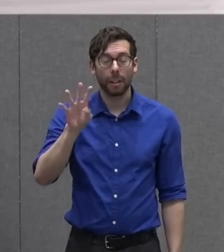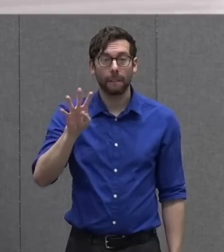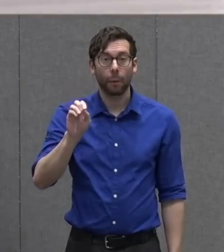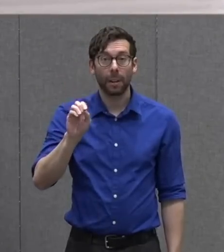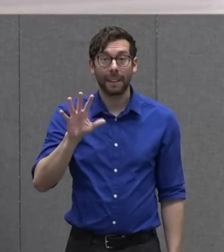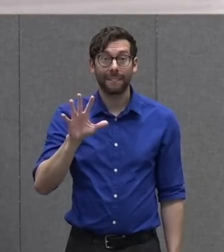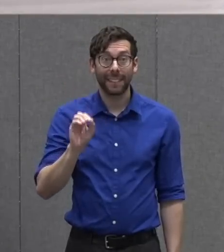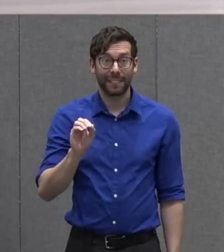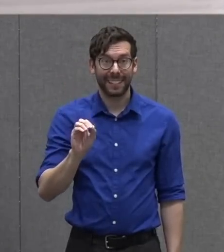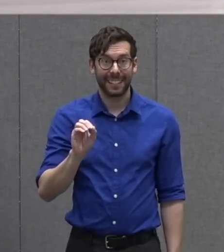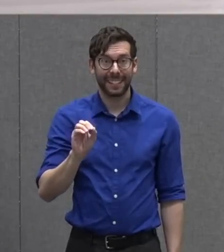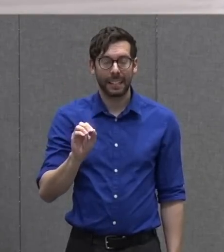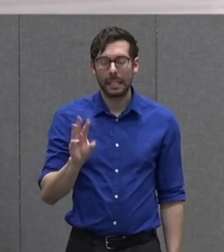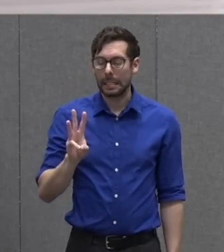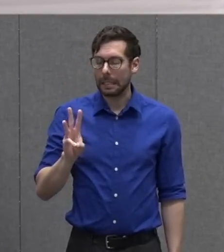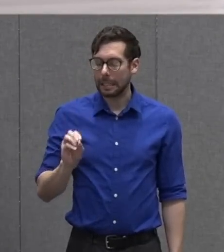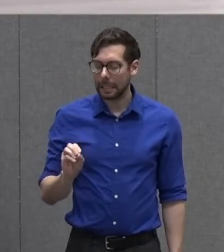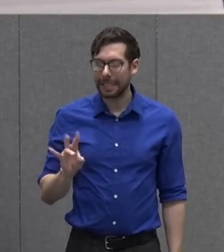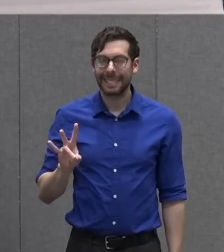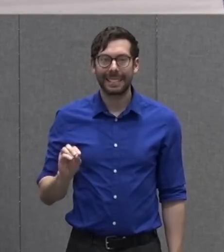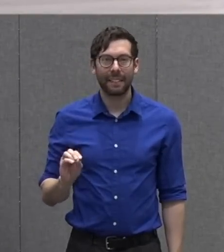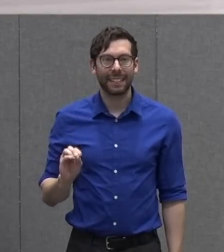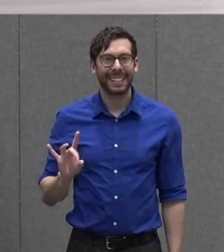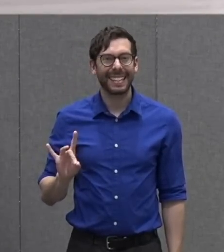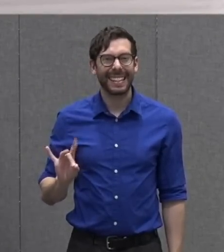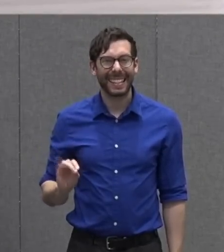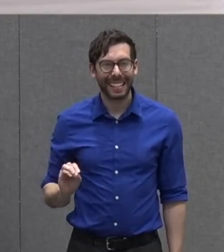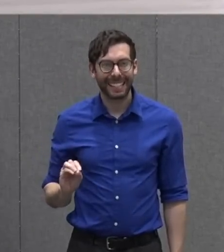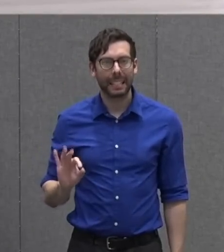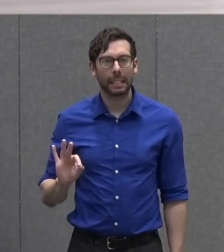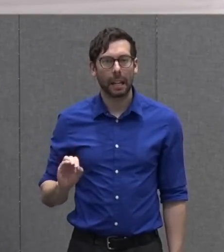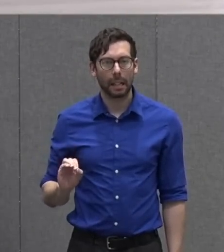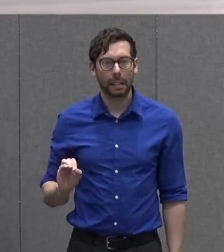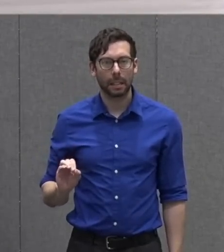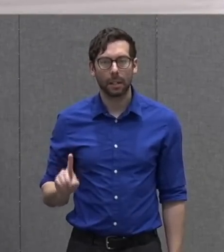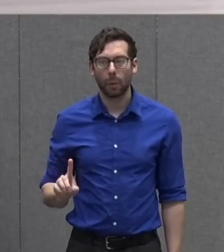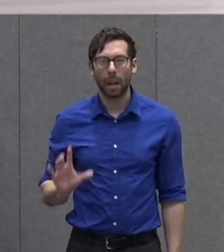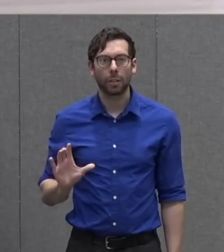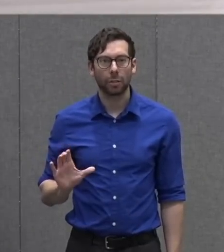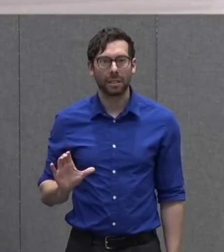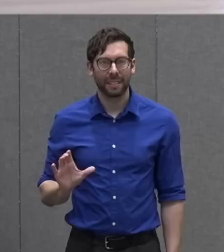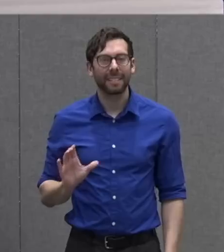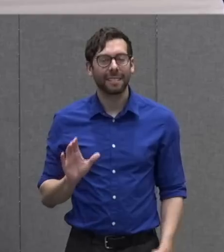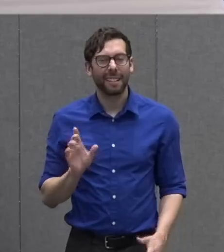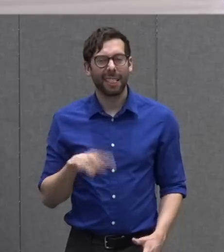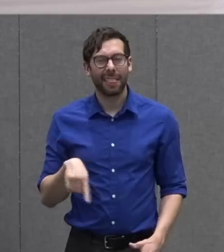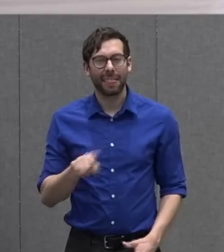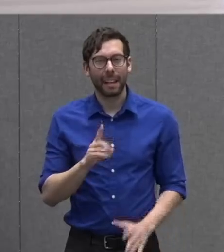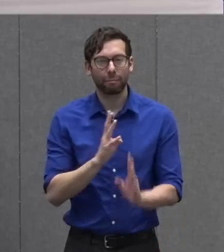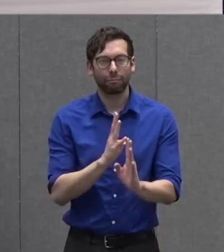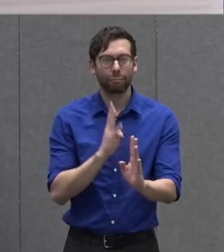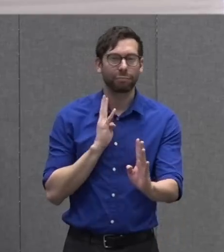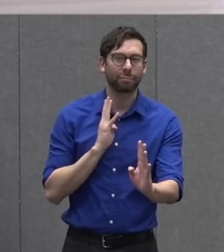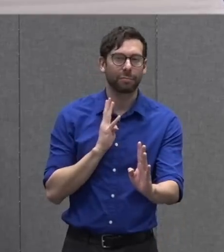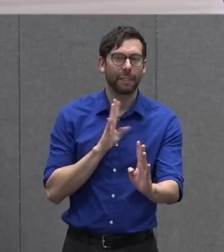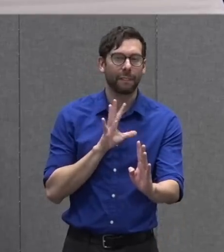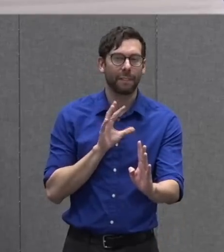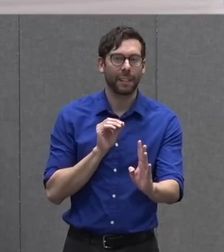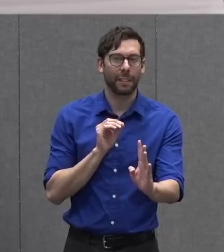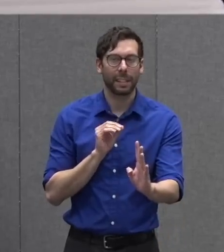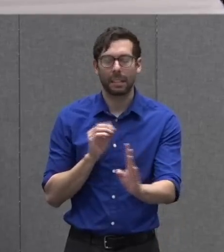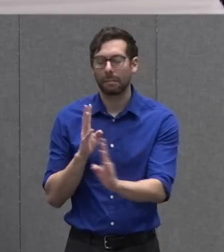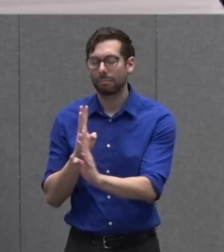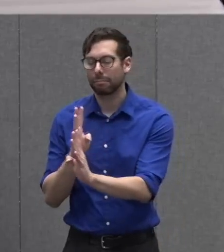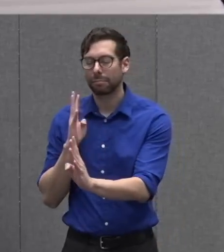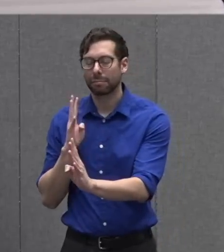100. So that's how they were able to march in 2 rows of 50. But then the ant thought that wasn't